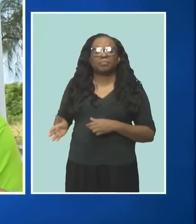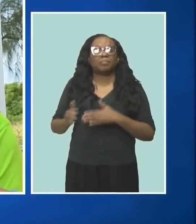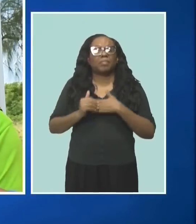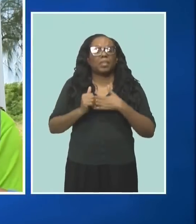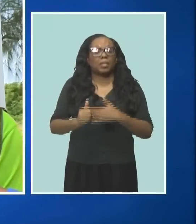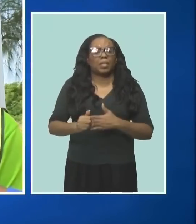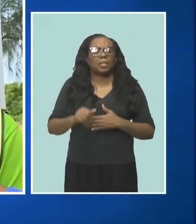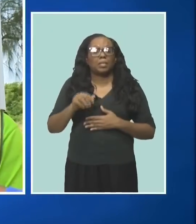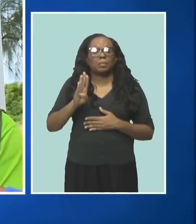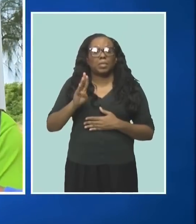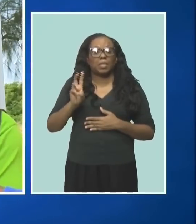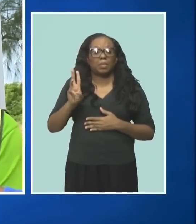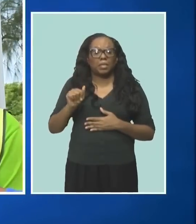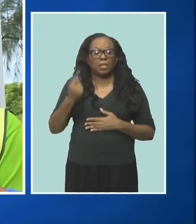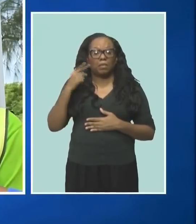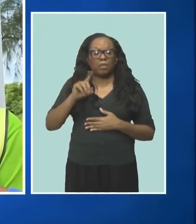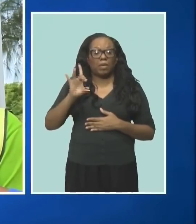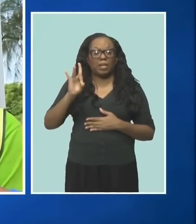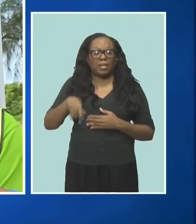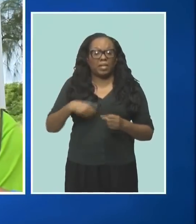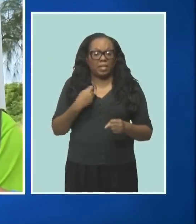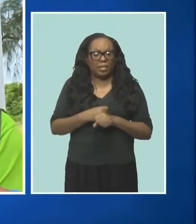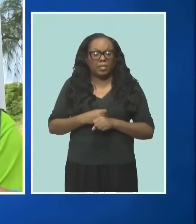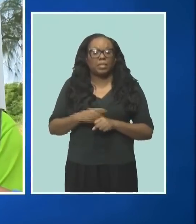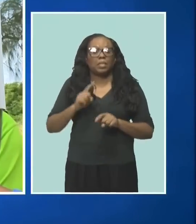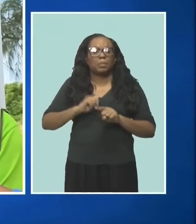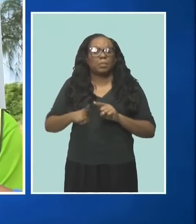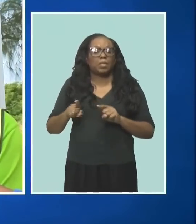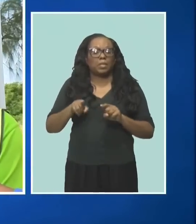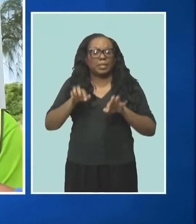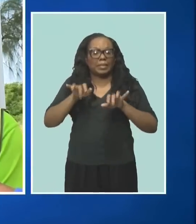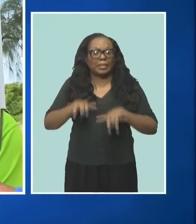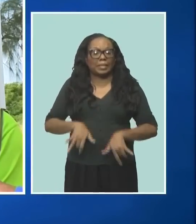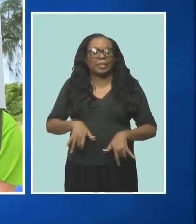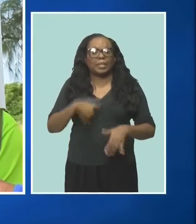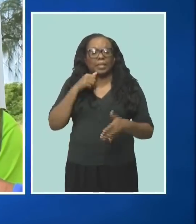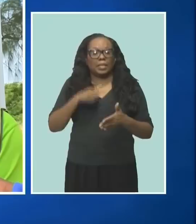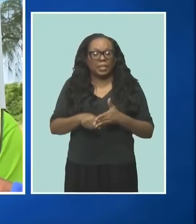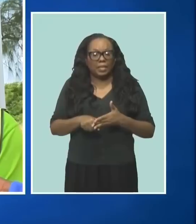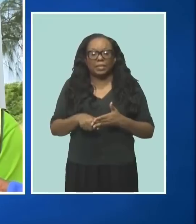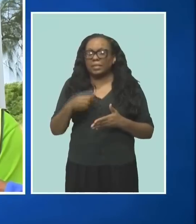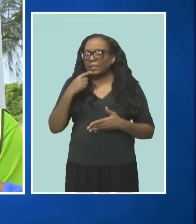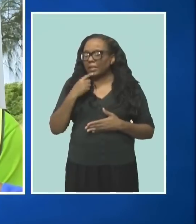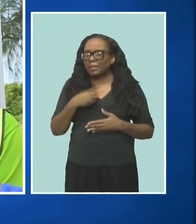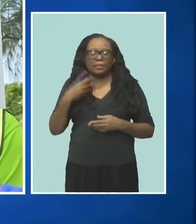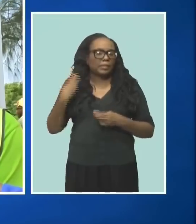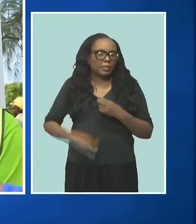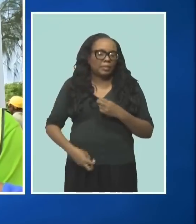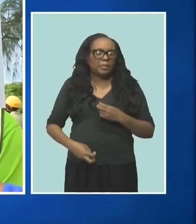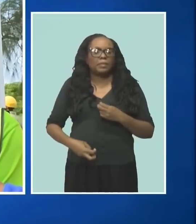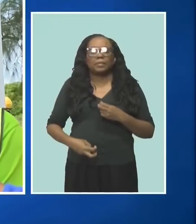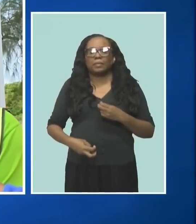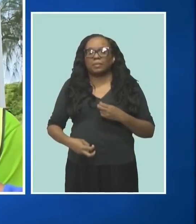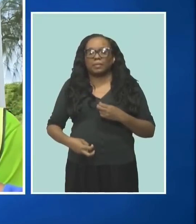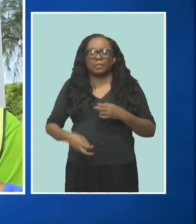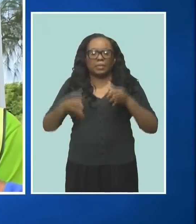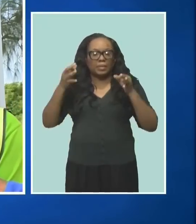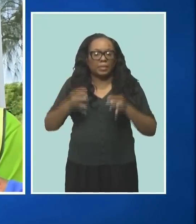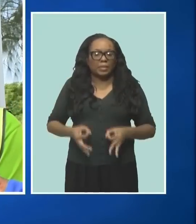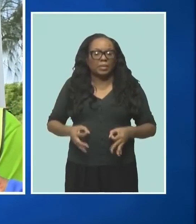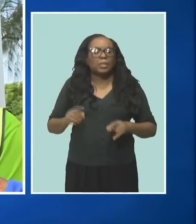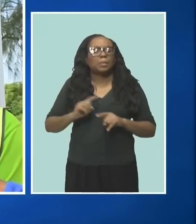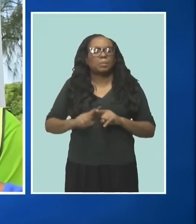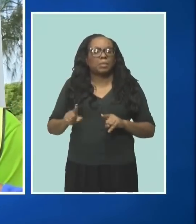8 years, has informed staff through a memo he's made what he's calling a difficult decision to leave the authority. He says